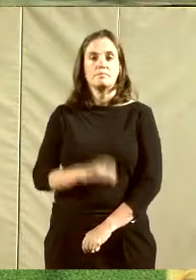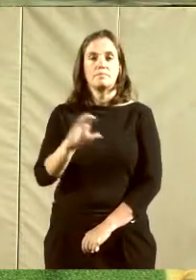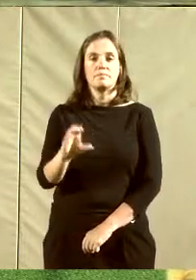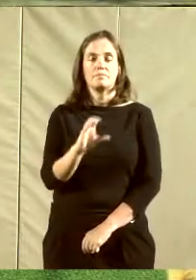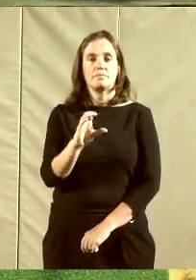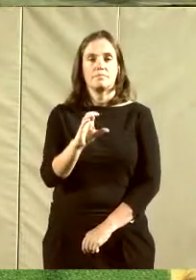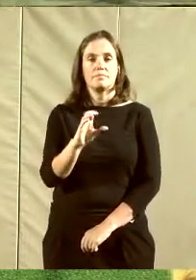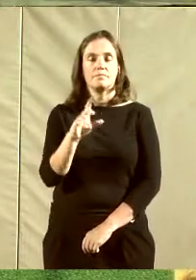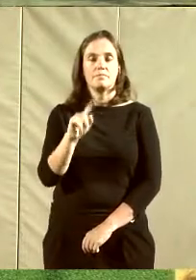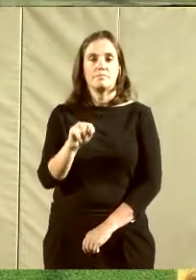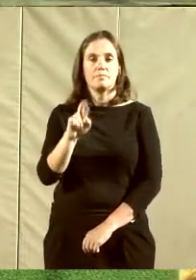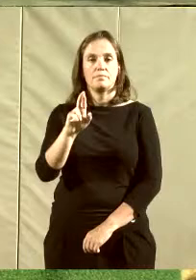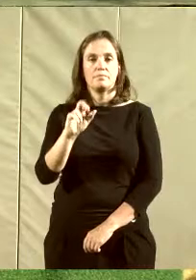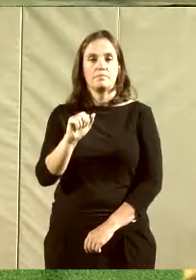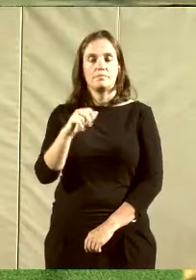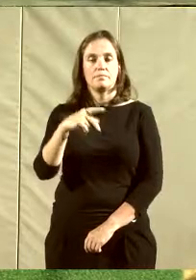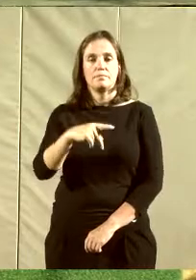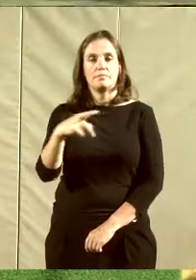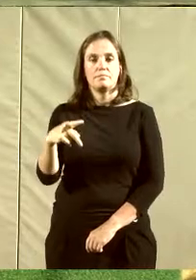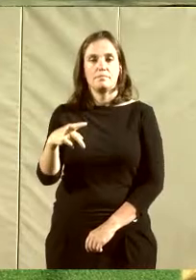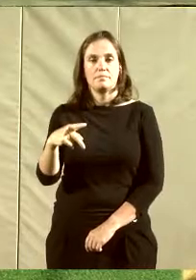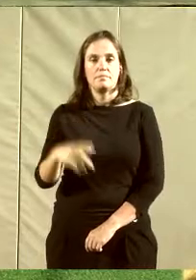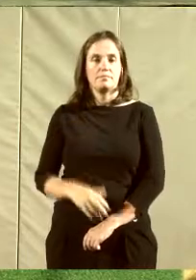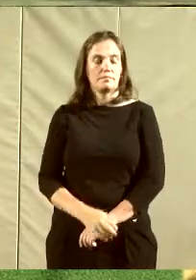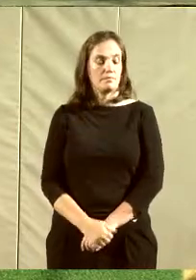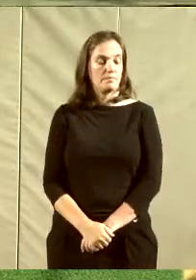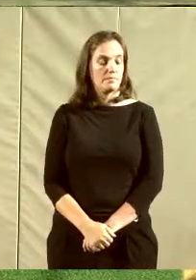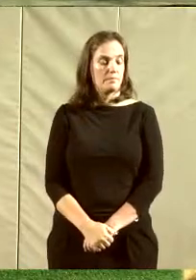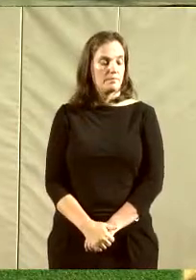Chase Garrett Trapp.